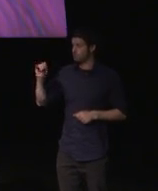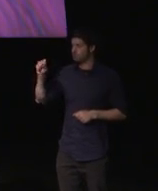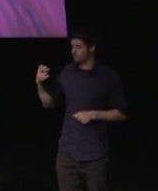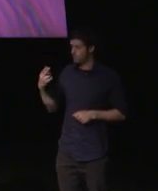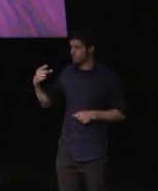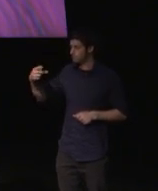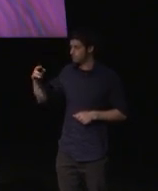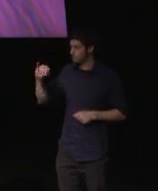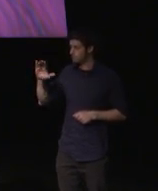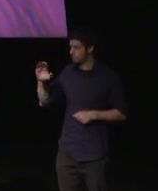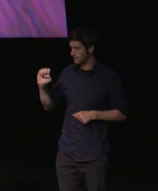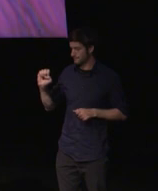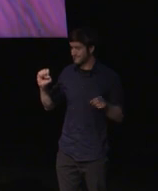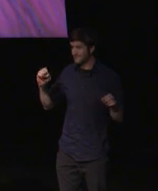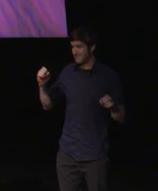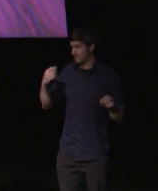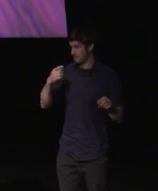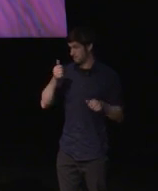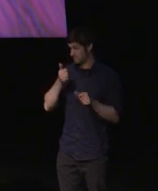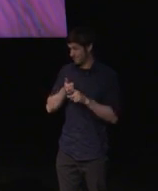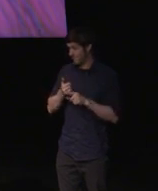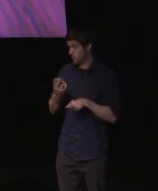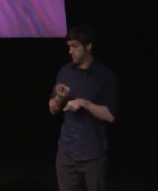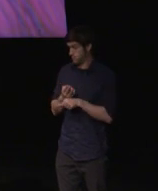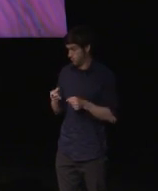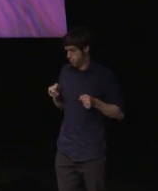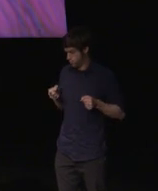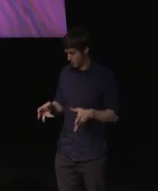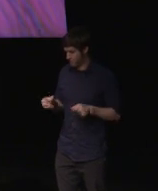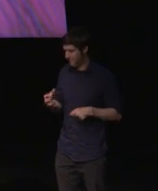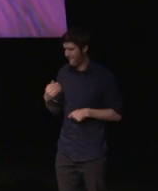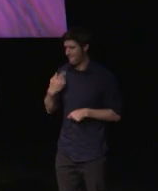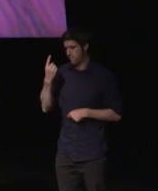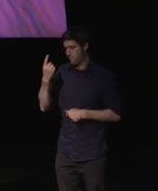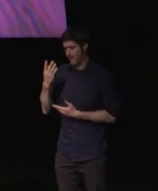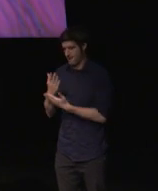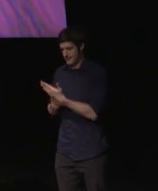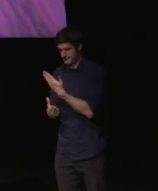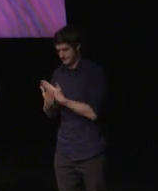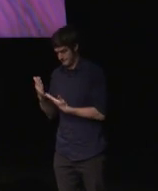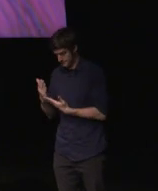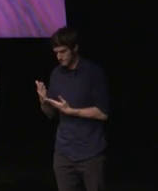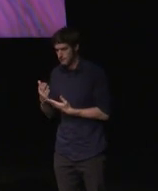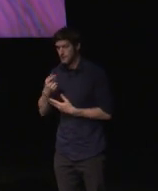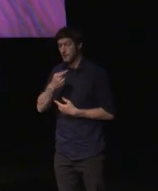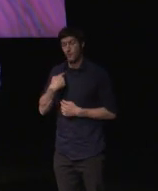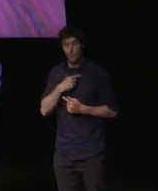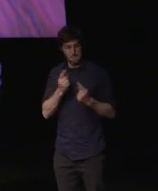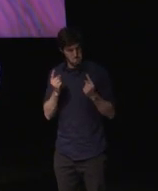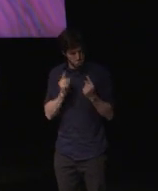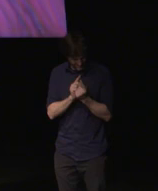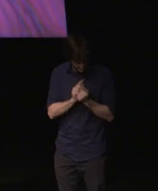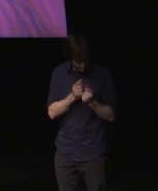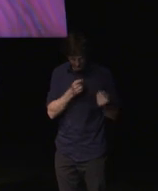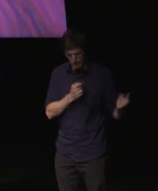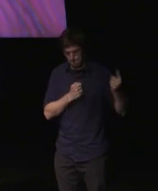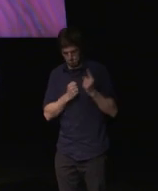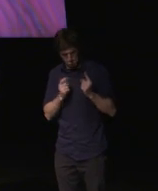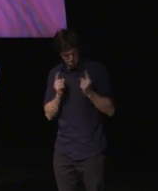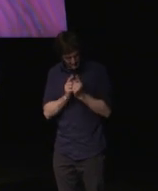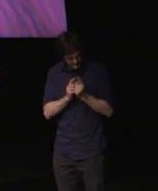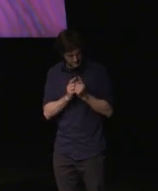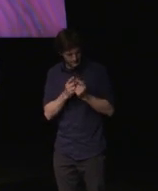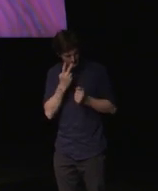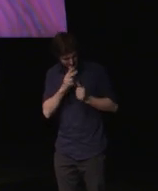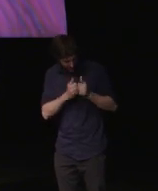wheelchair user with one hand, and we met them and they showed us how Josh plays. They came to campus and kind of figured it out. It was really